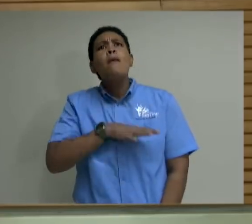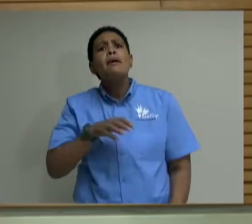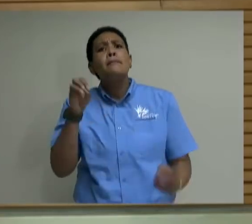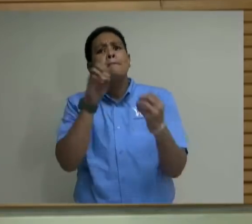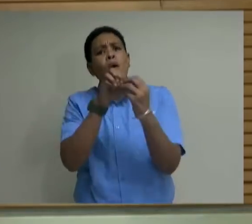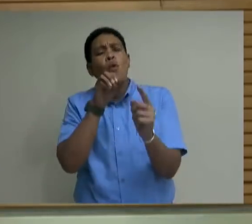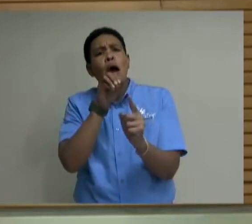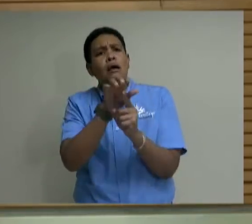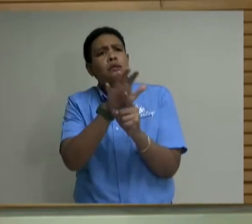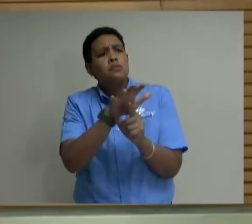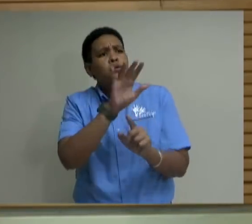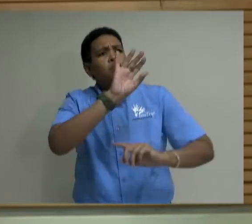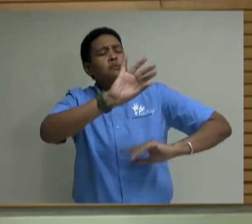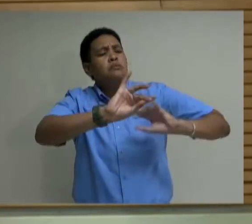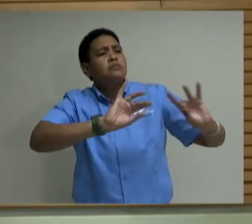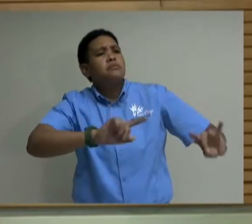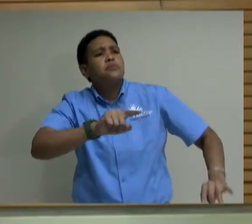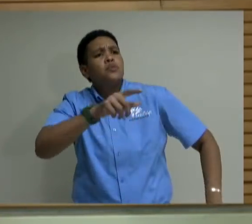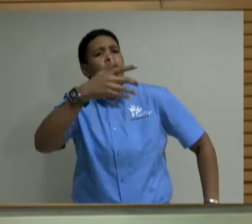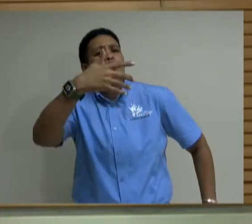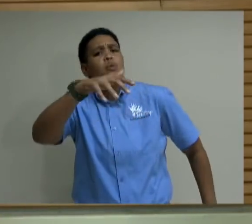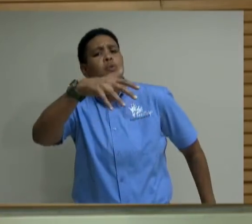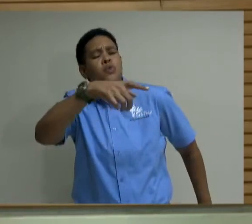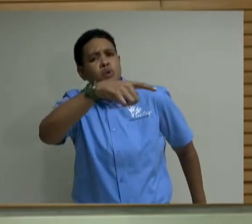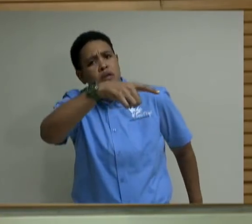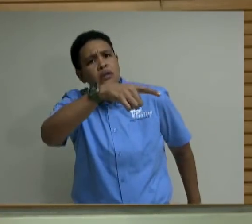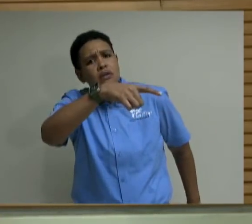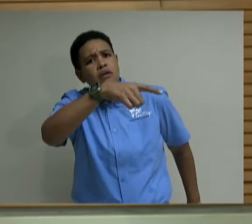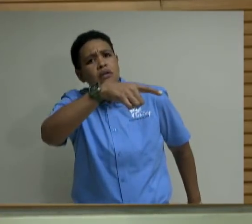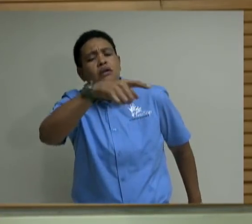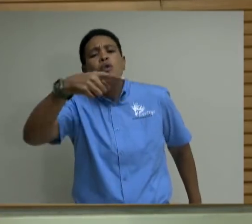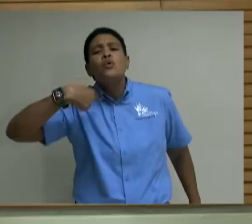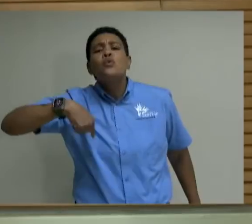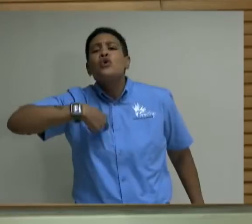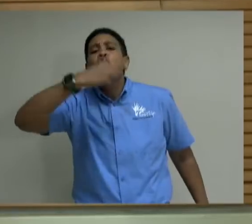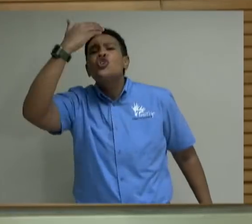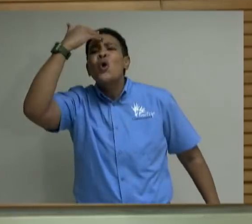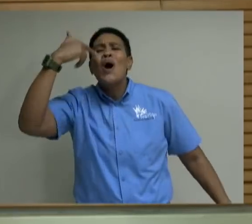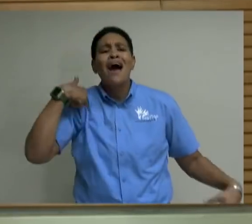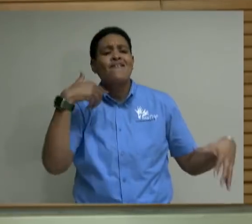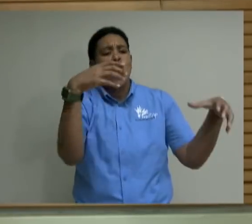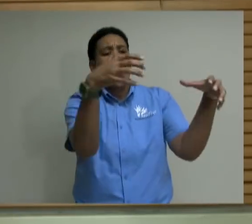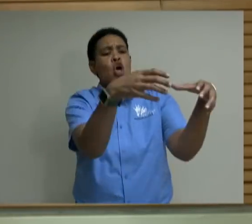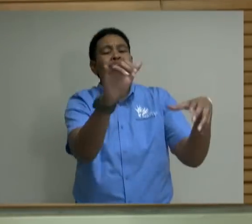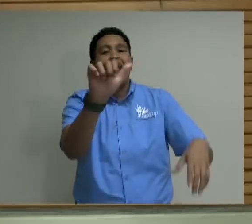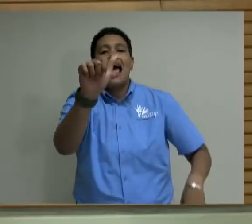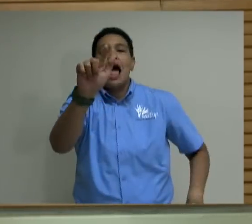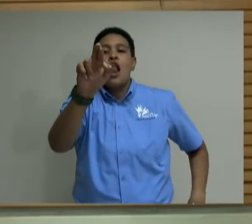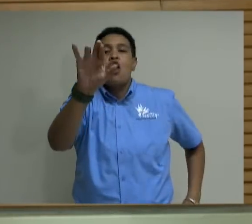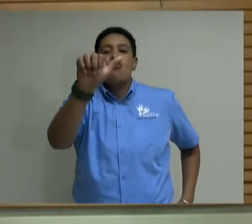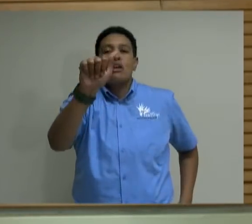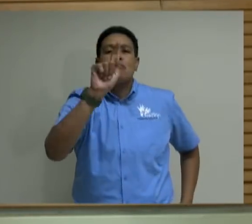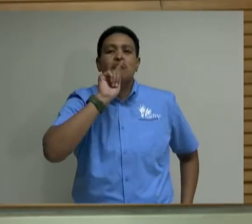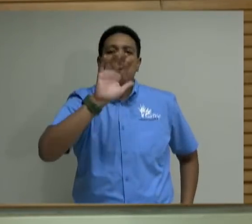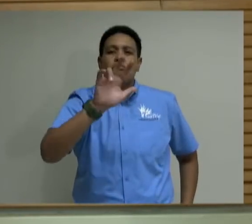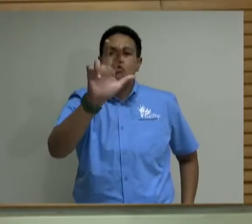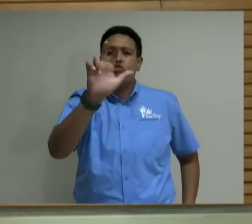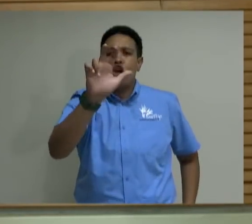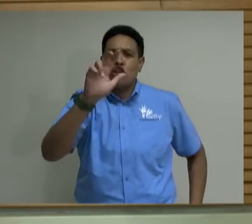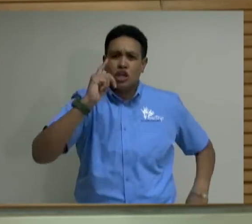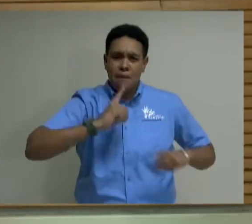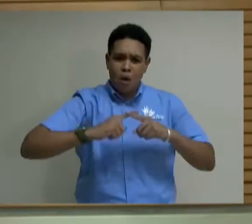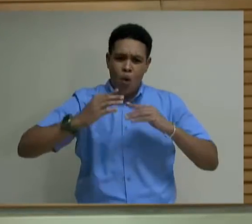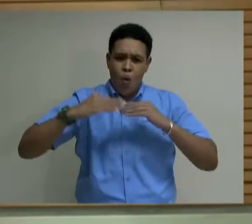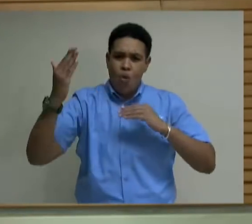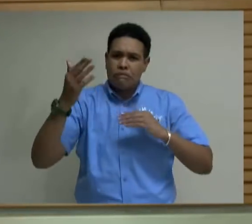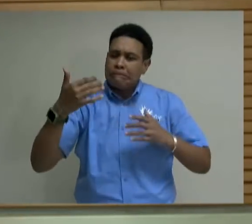exposed for one reason or the other. And we know we have had the cluster like Alarica, which was 300 plus, but